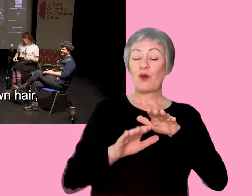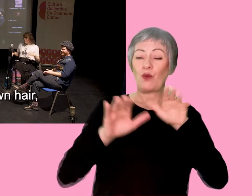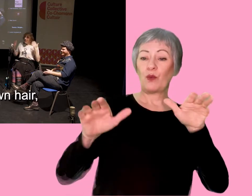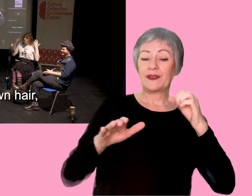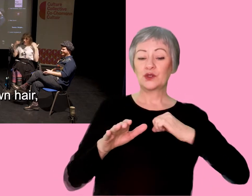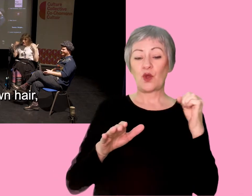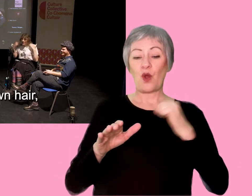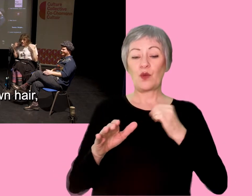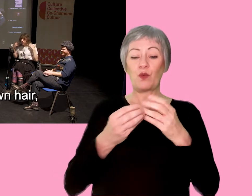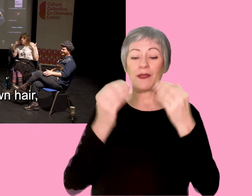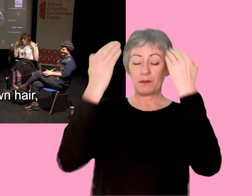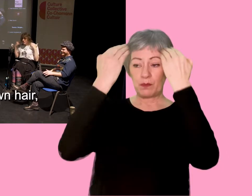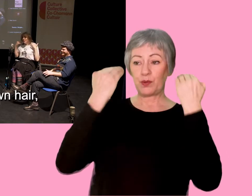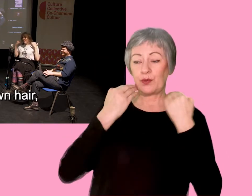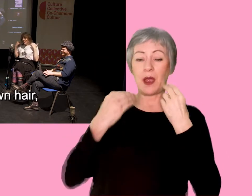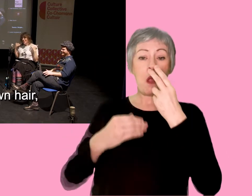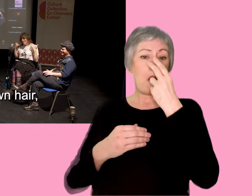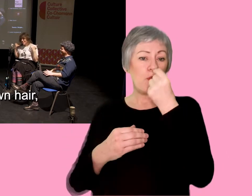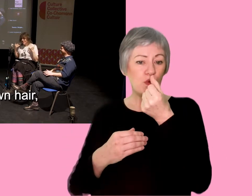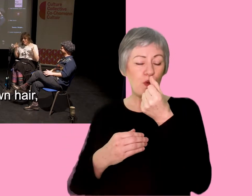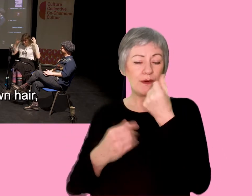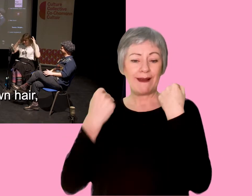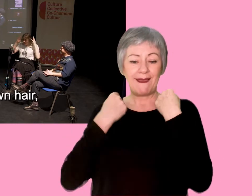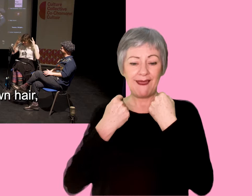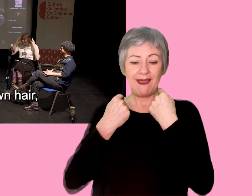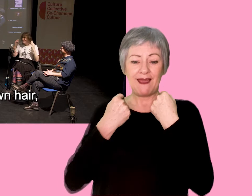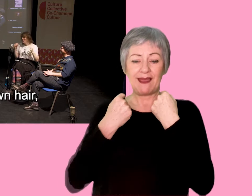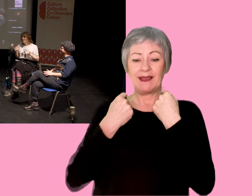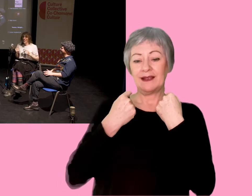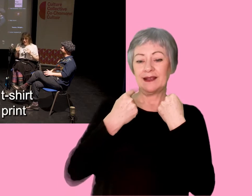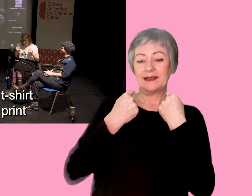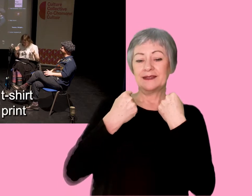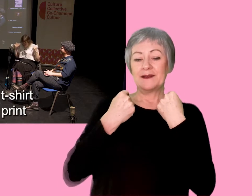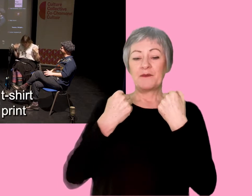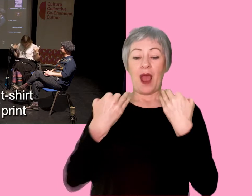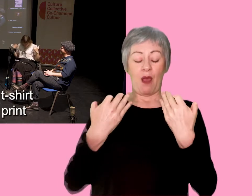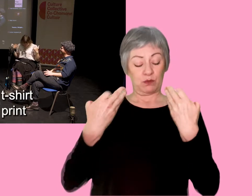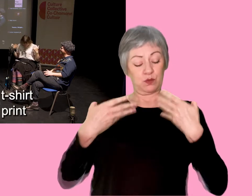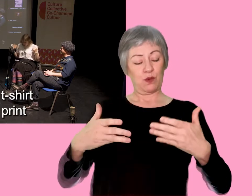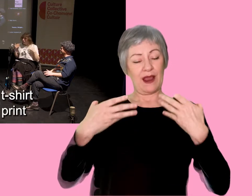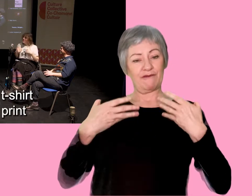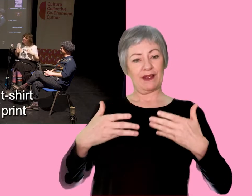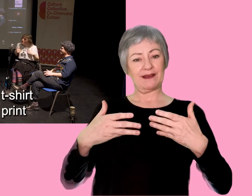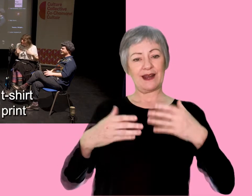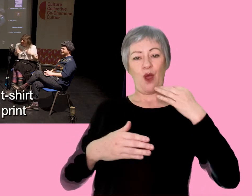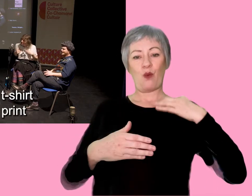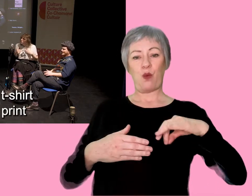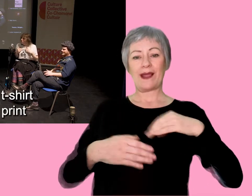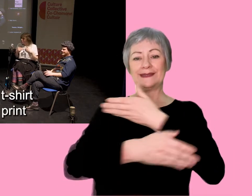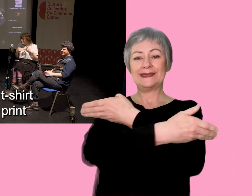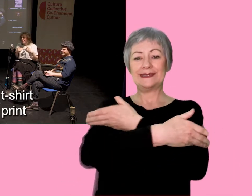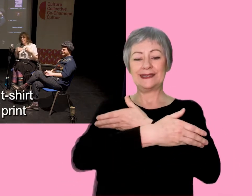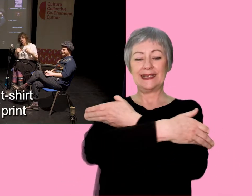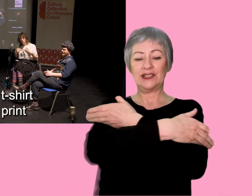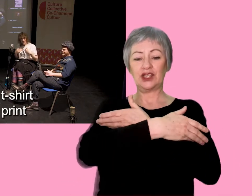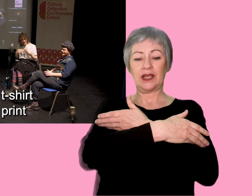with mid-length brown hair, rafsy. I'm wearing a white t-shirt with a